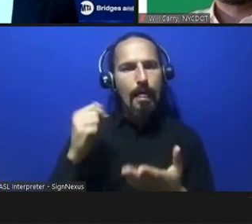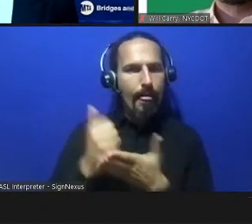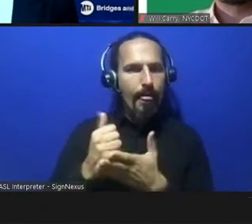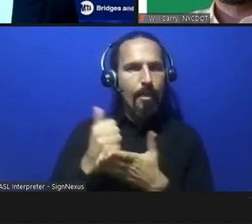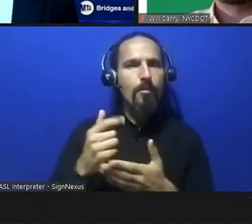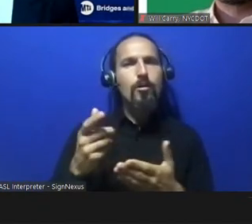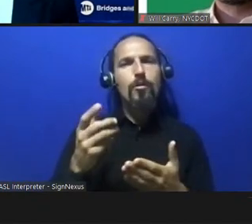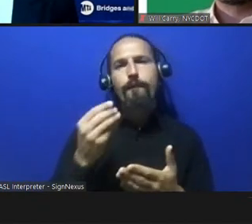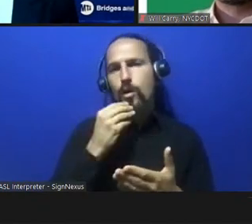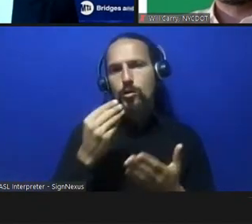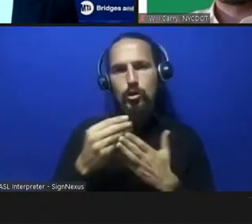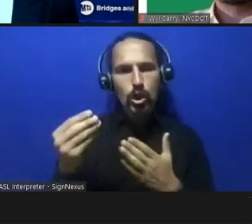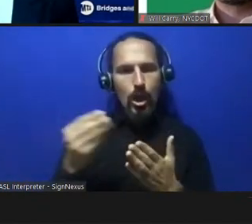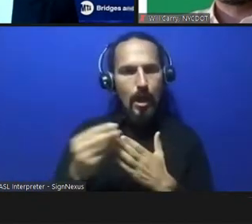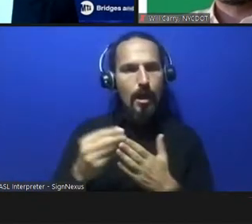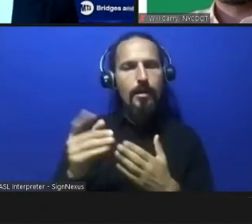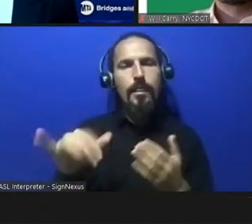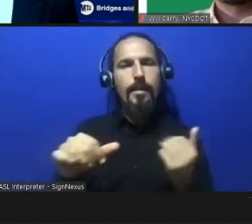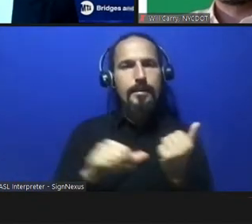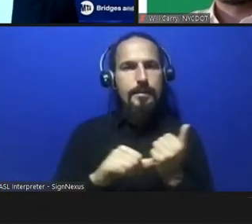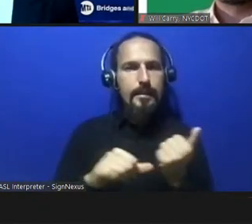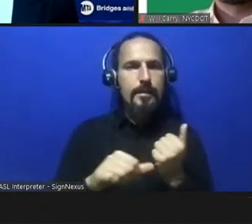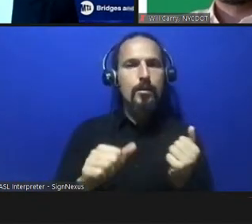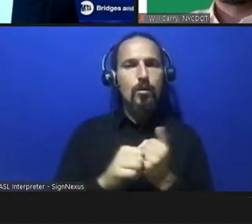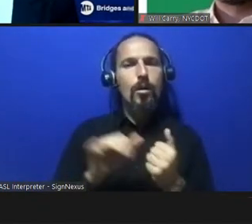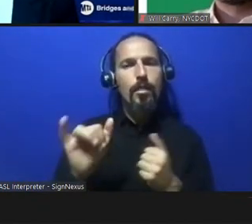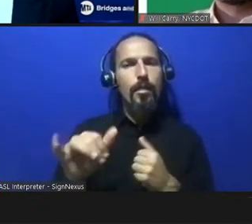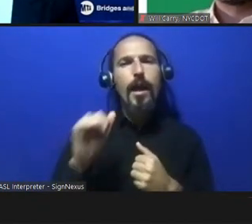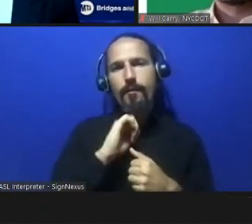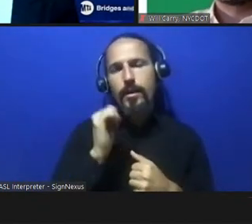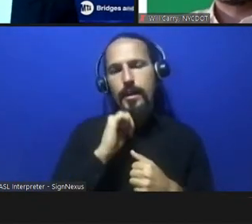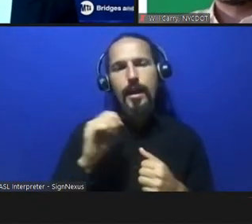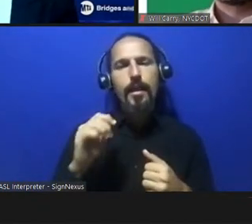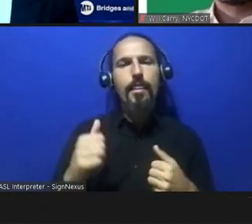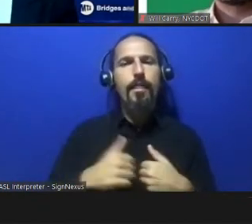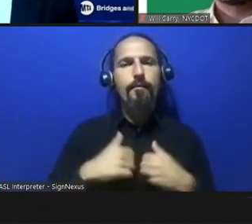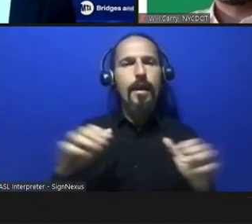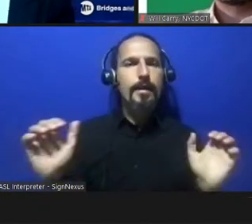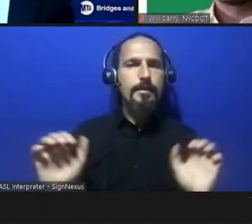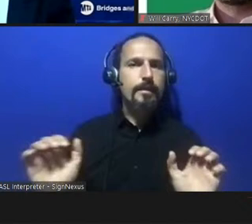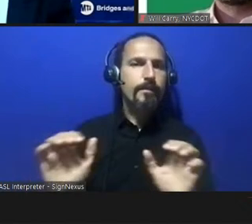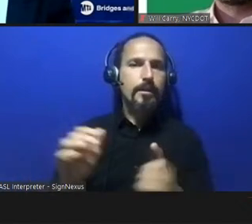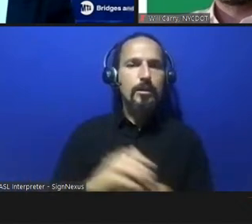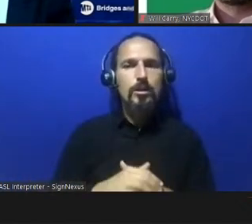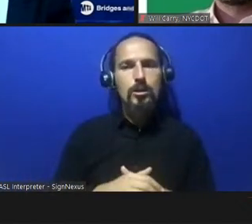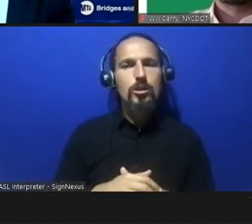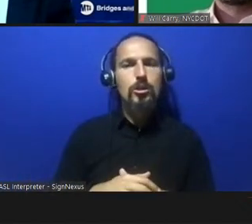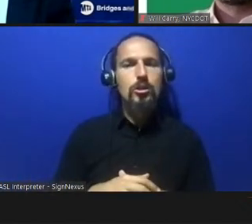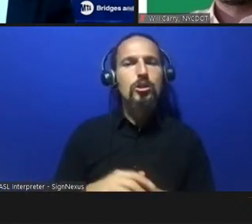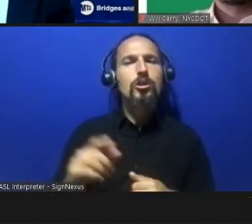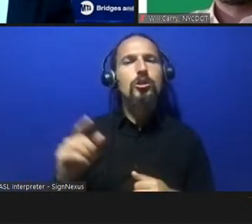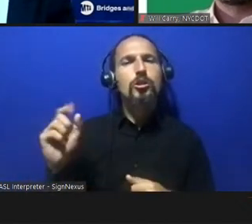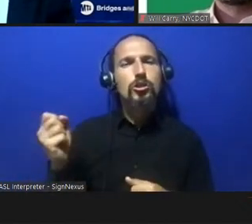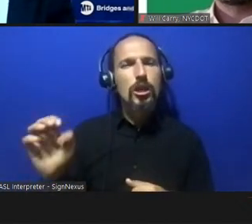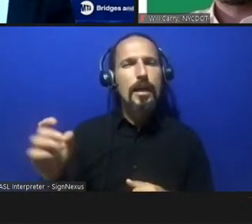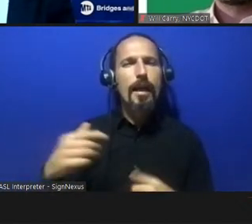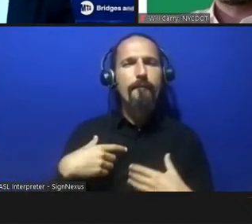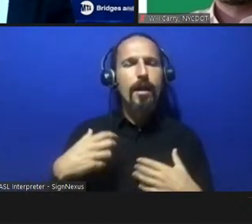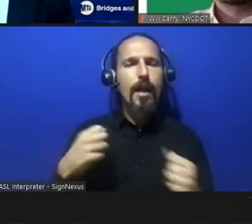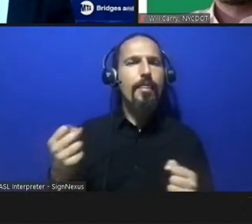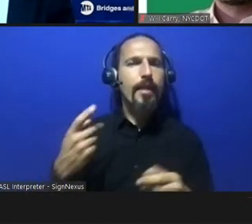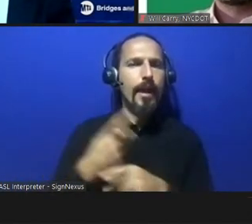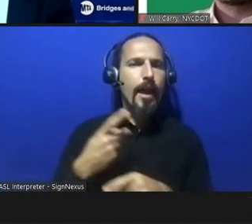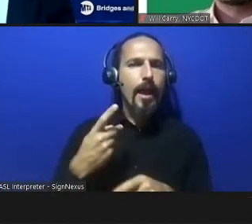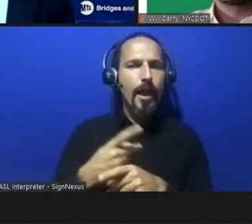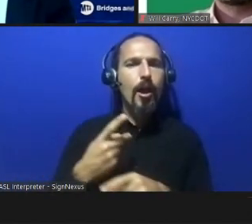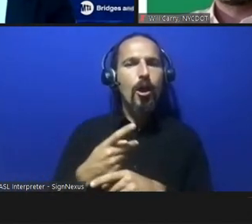grocery shop and just assist her with her sort of daily living activities um she she has a health care giver but there